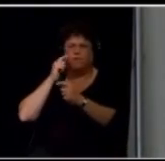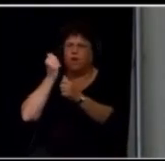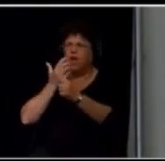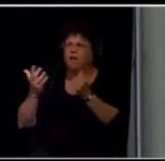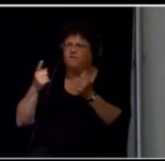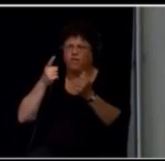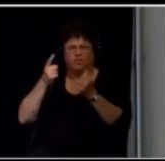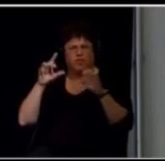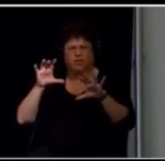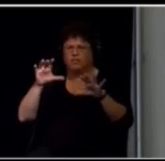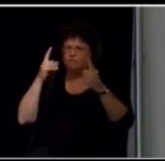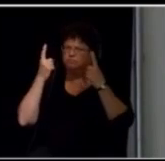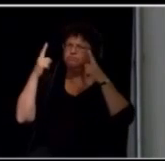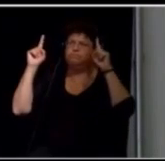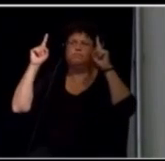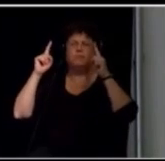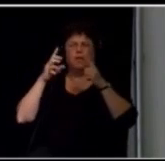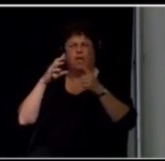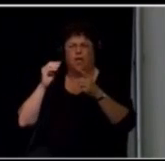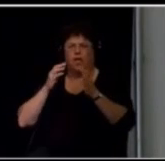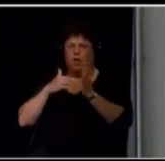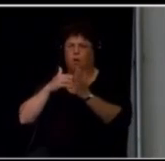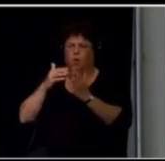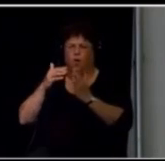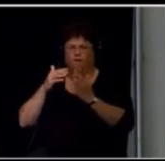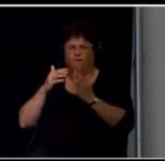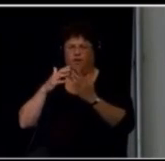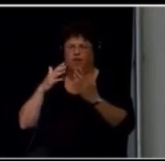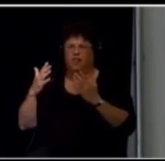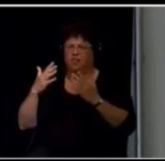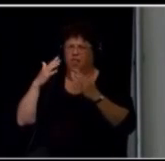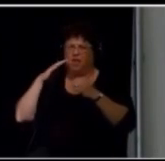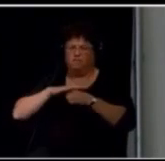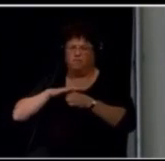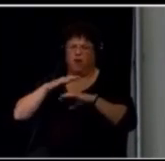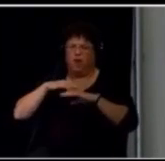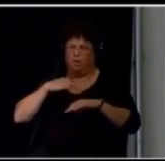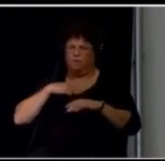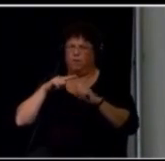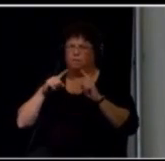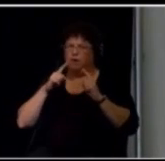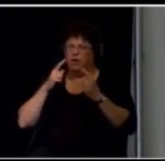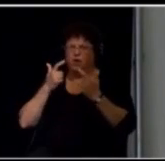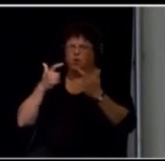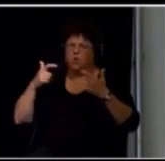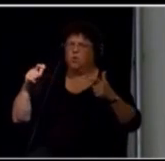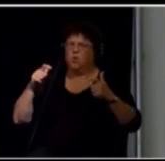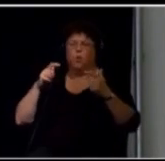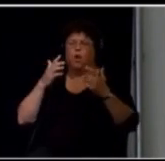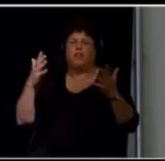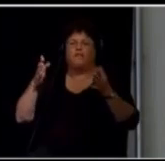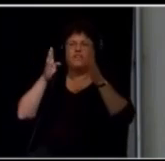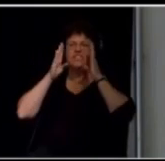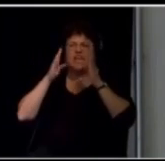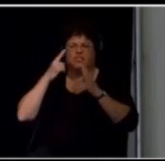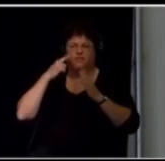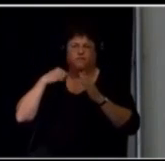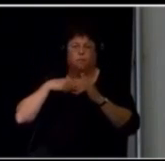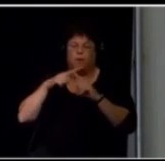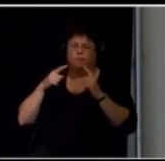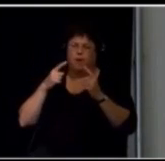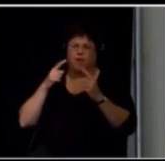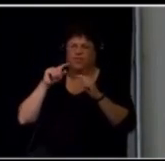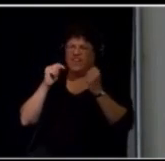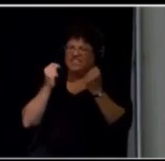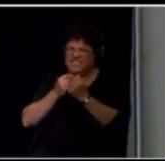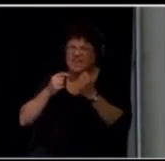they've accomplished. And there's often a lot of attention on me, but really, it's a huge team effort. So I just want to say I'm incredibly proud of the Tesla